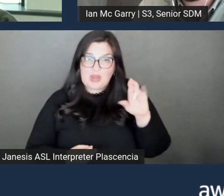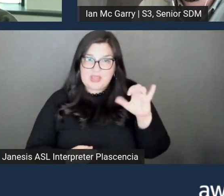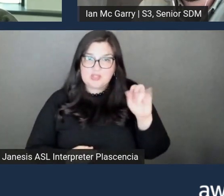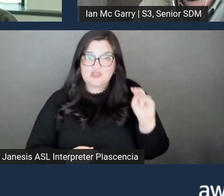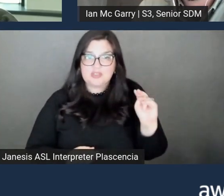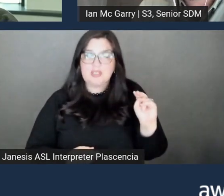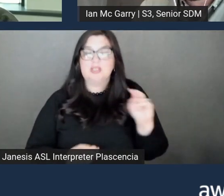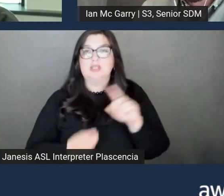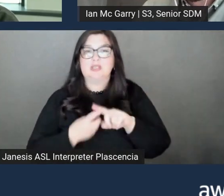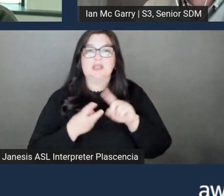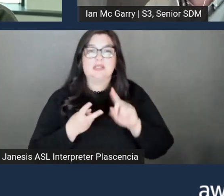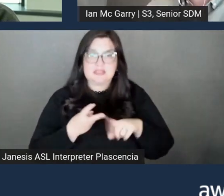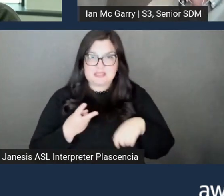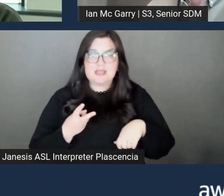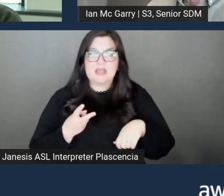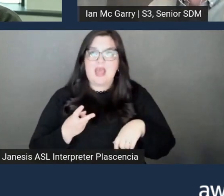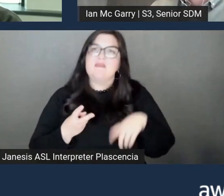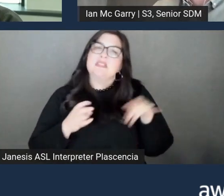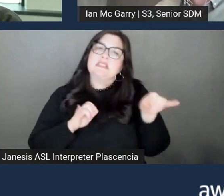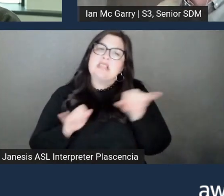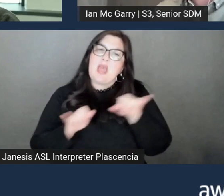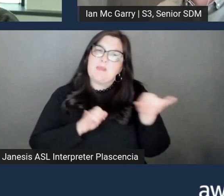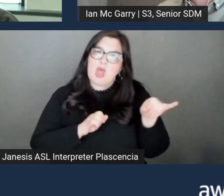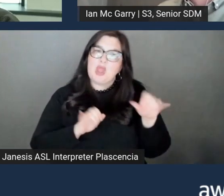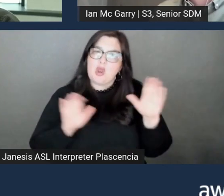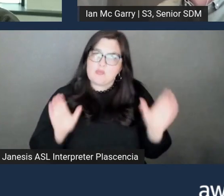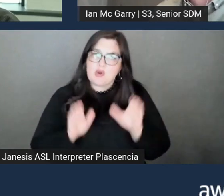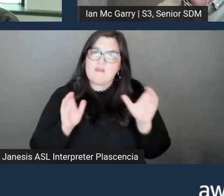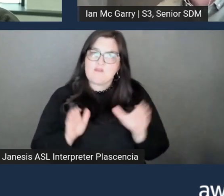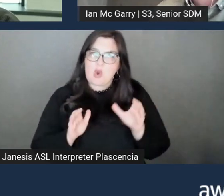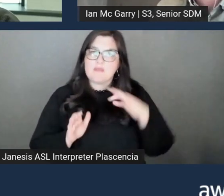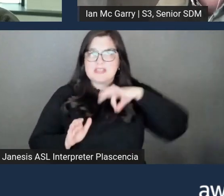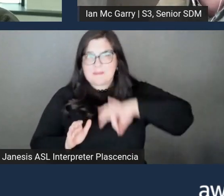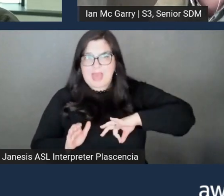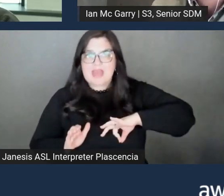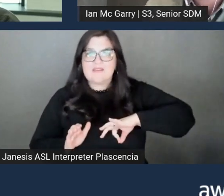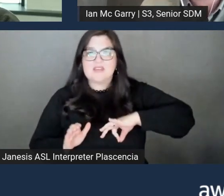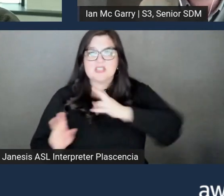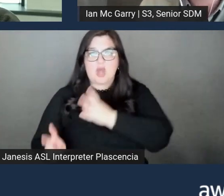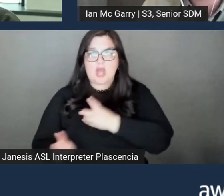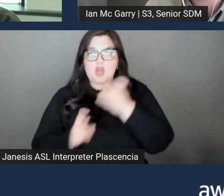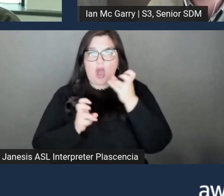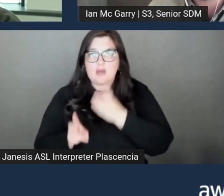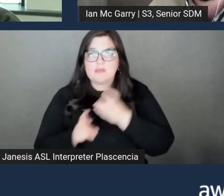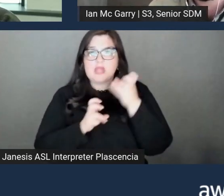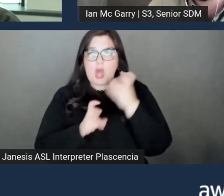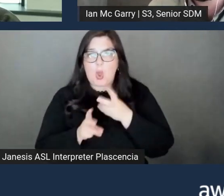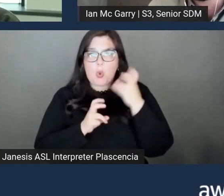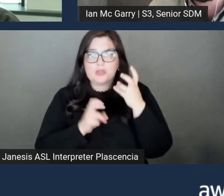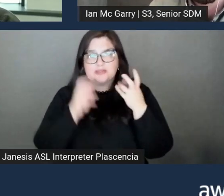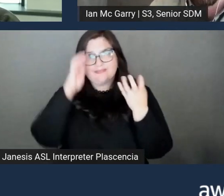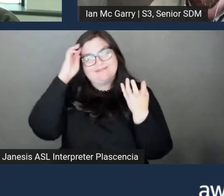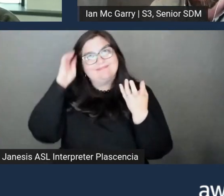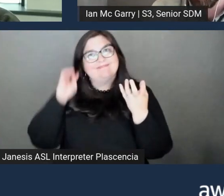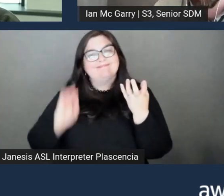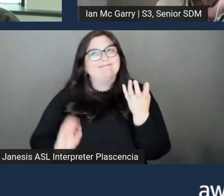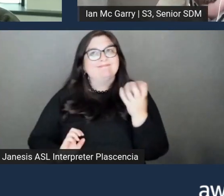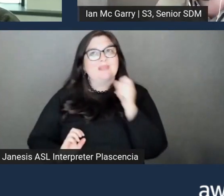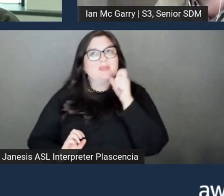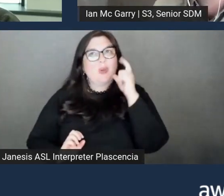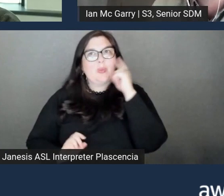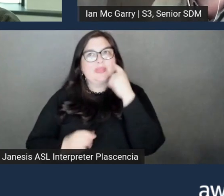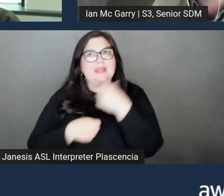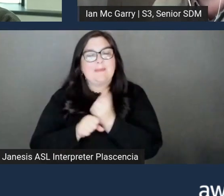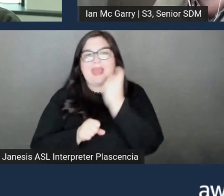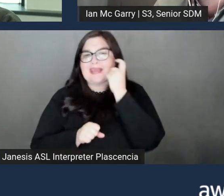similar performance benefits on an upload. So I think that would be one of the areas where I don't think it makes a lot of sense